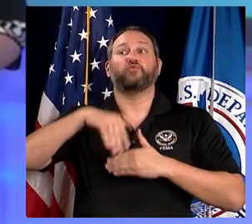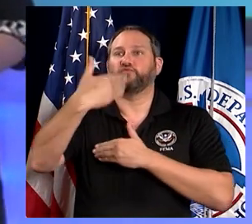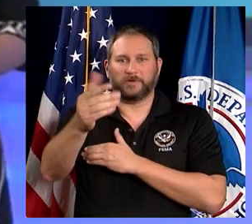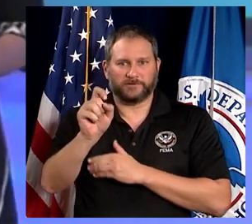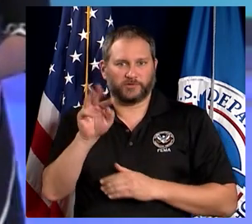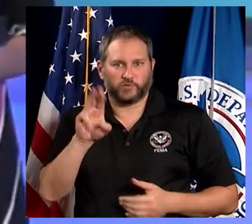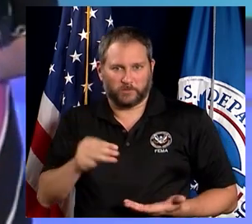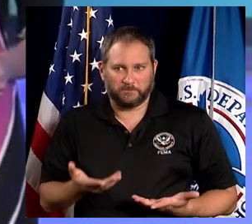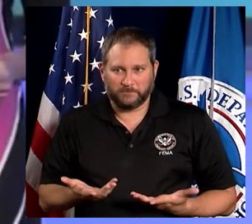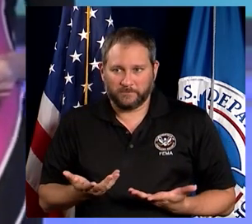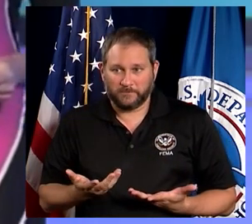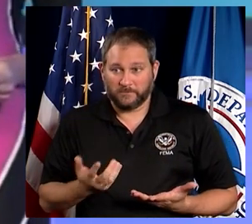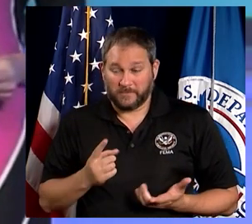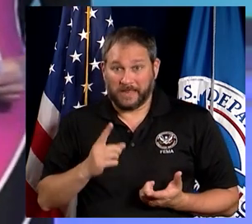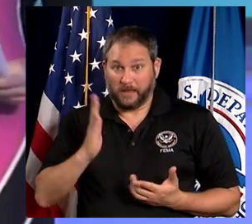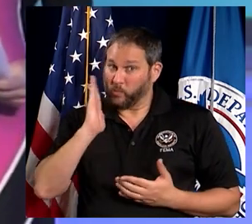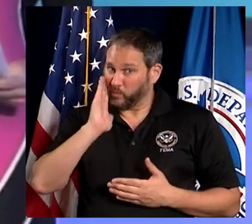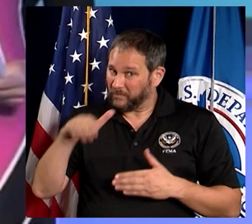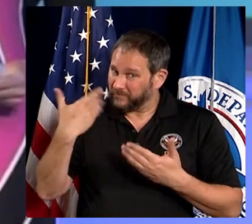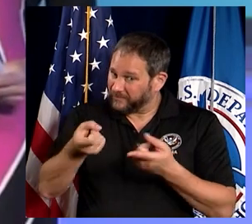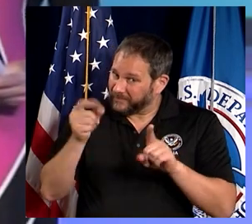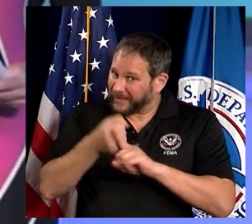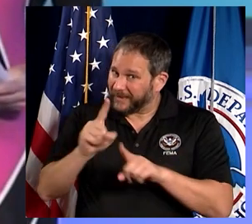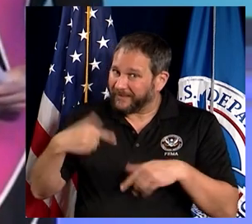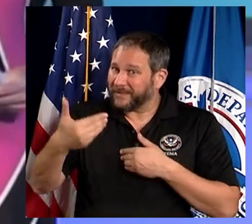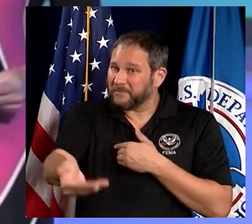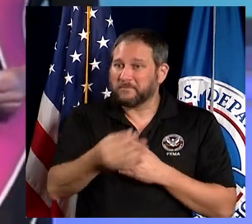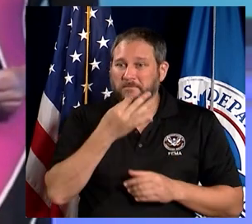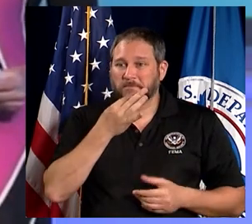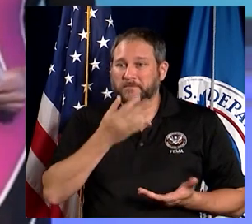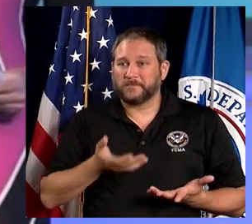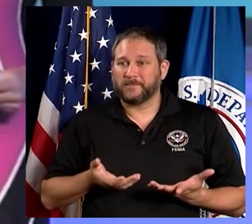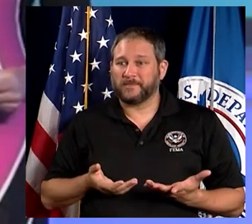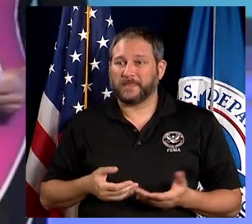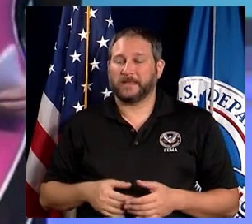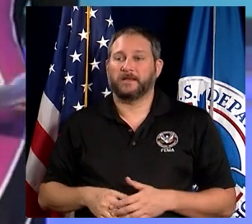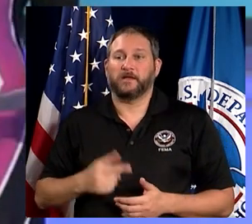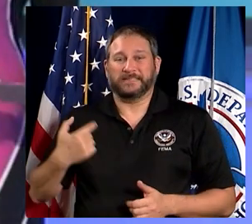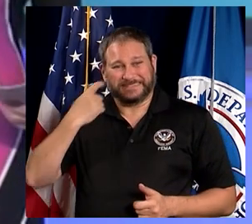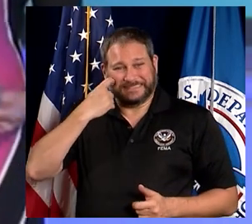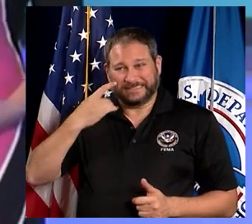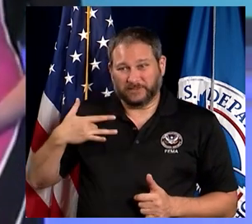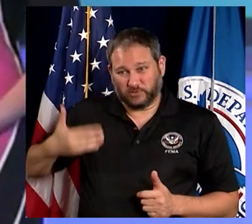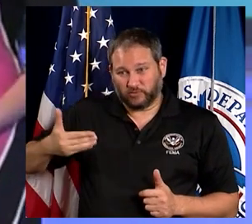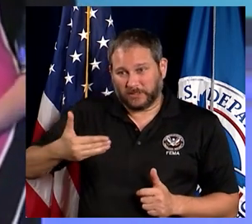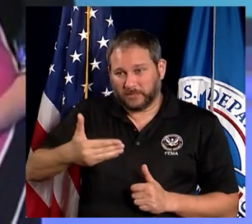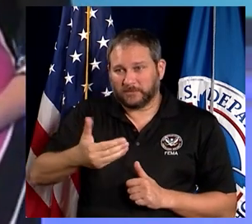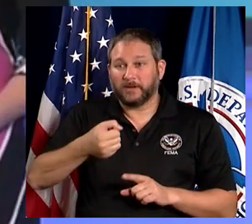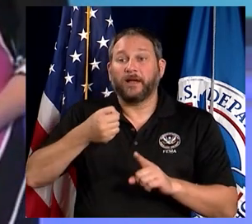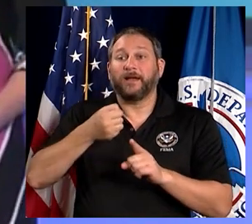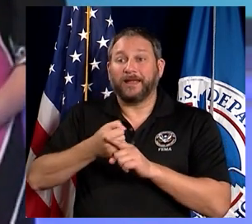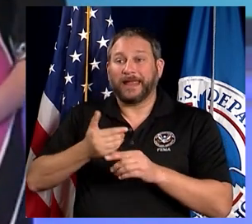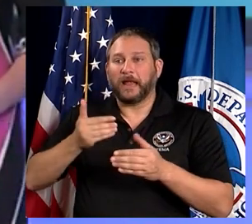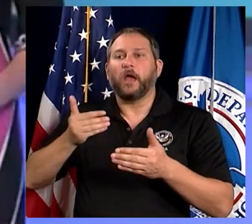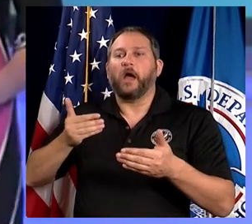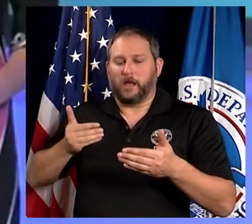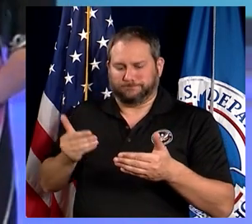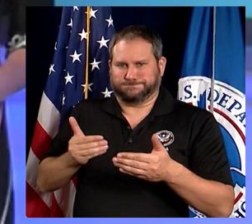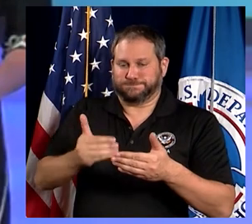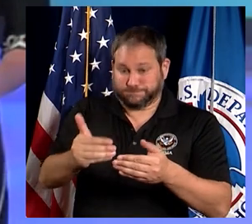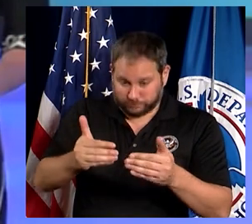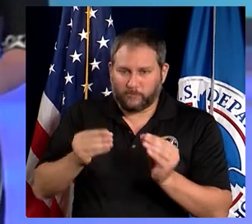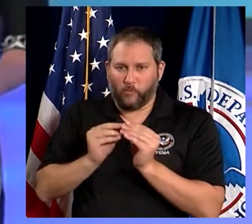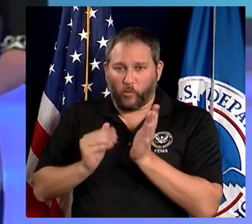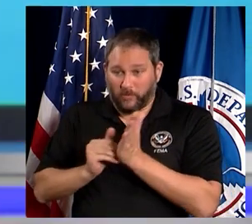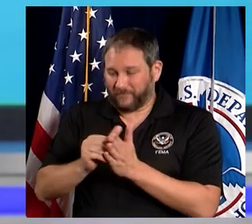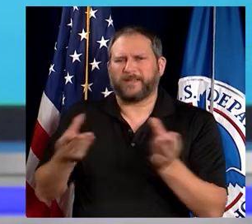is coming, and based on recent trends, it may be sooner and more powerful than we think. So what can first